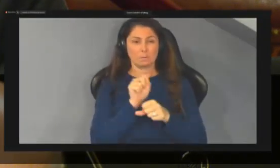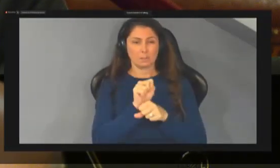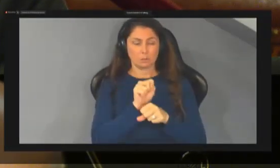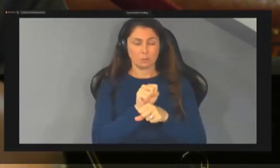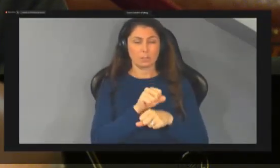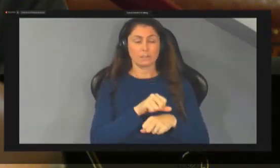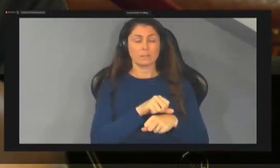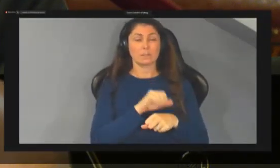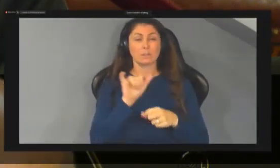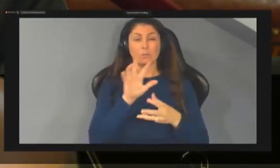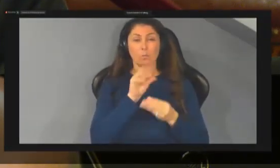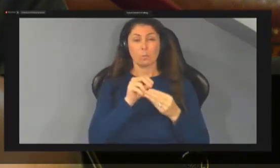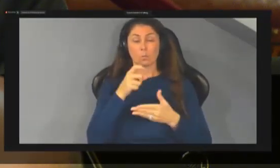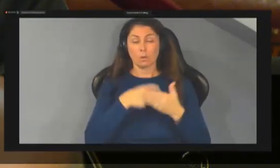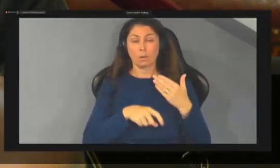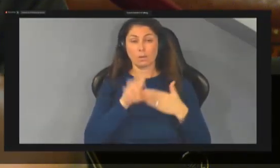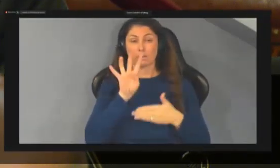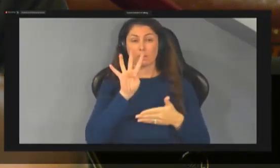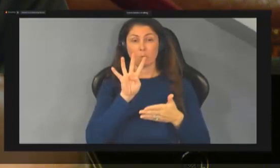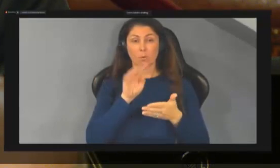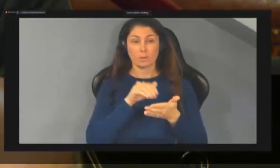at a total cost of